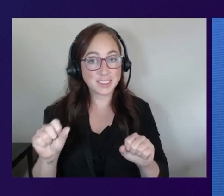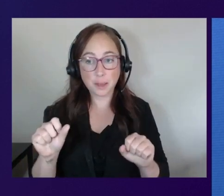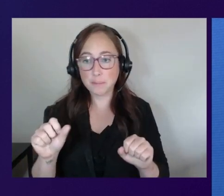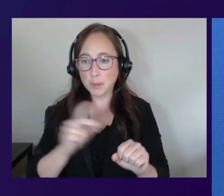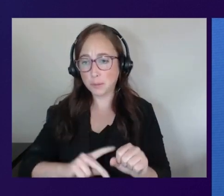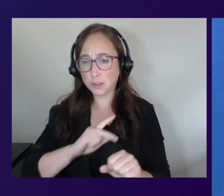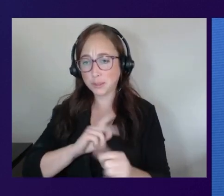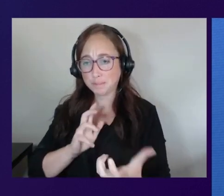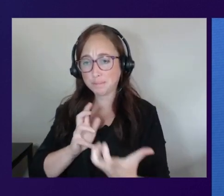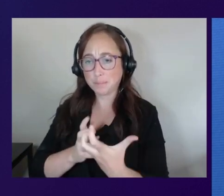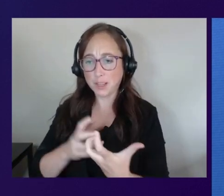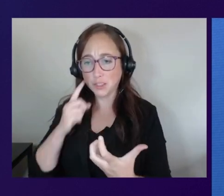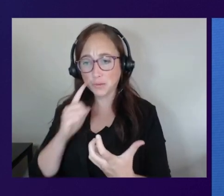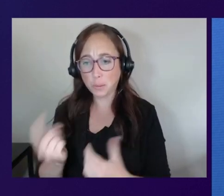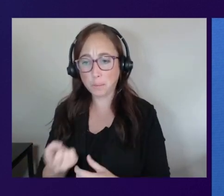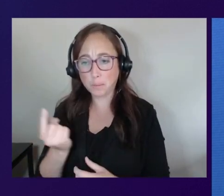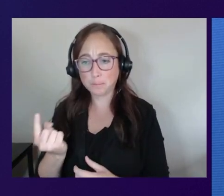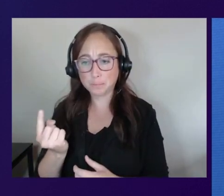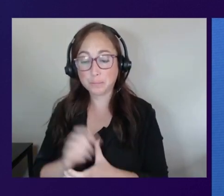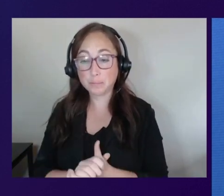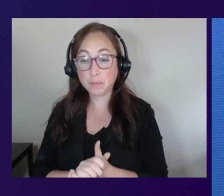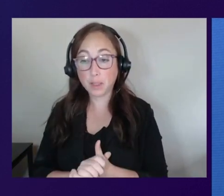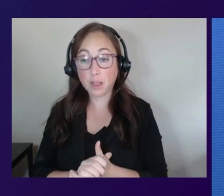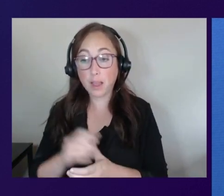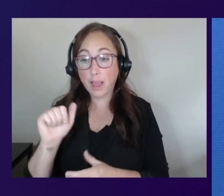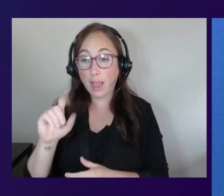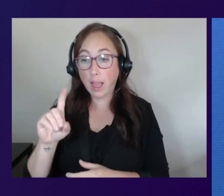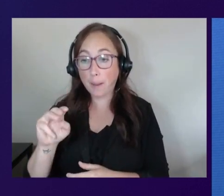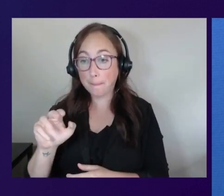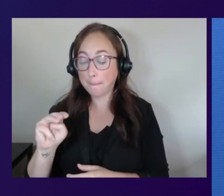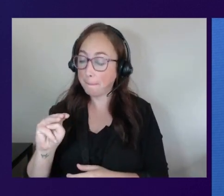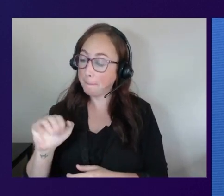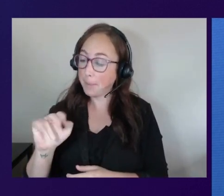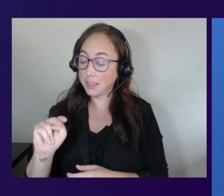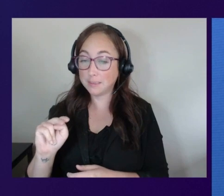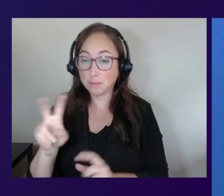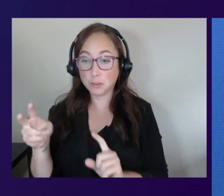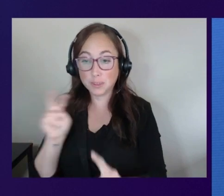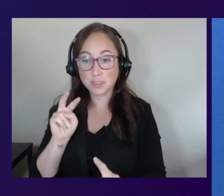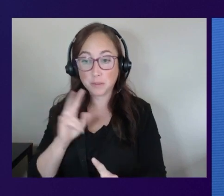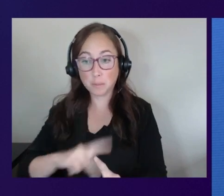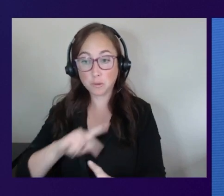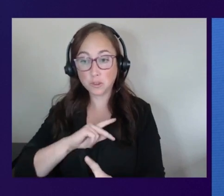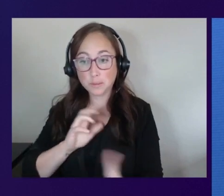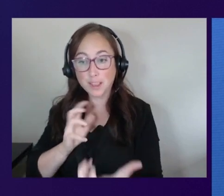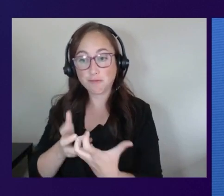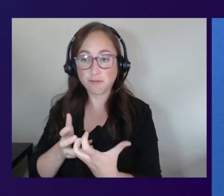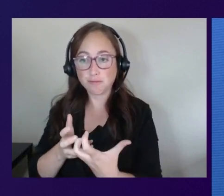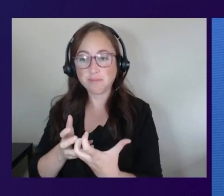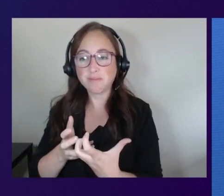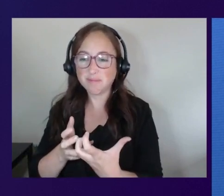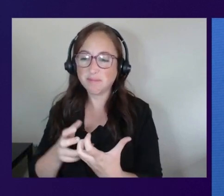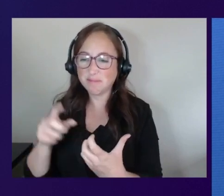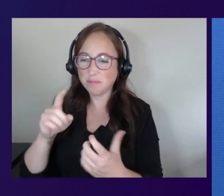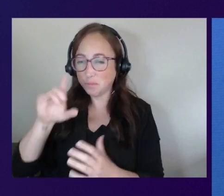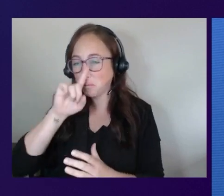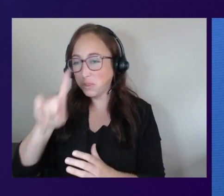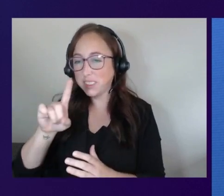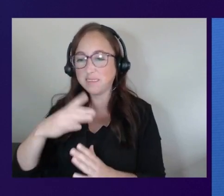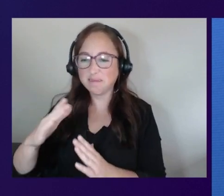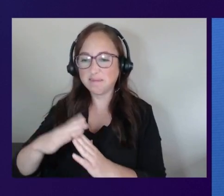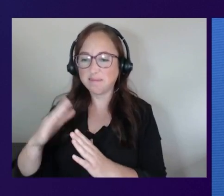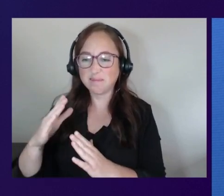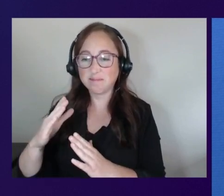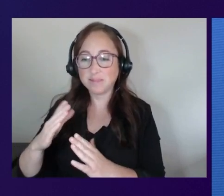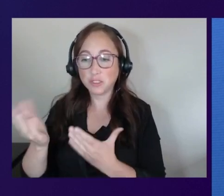important, going back to an admin perspective, personalization, there's a premium cost to that. And so you want to use it when it's the right solution.